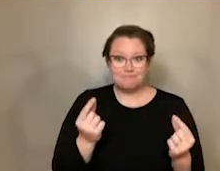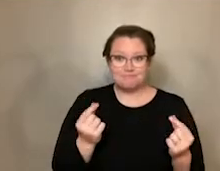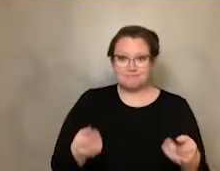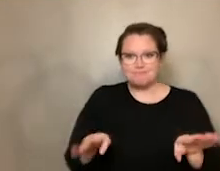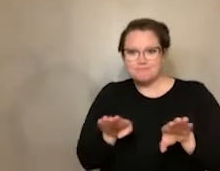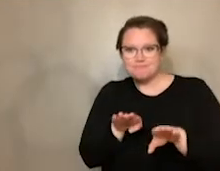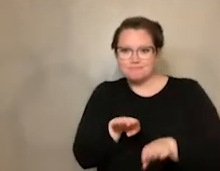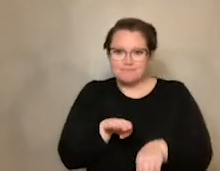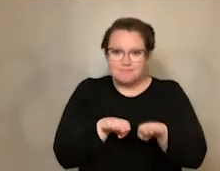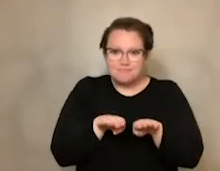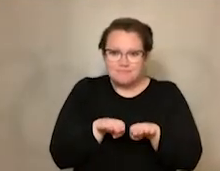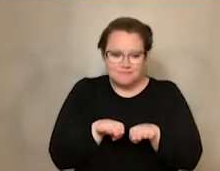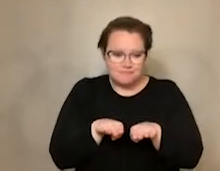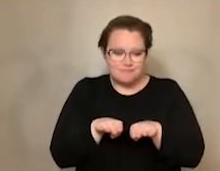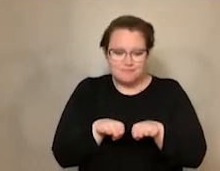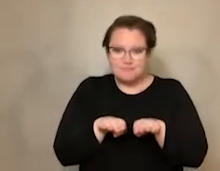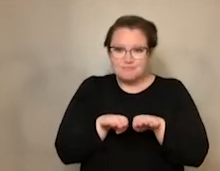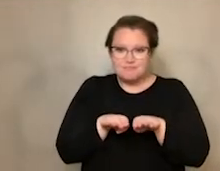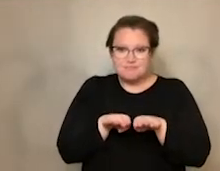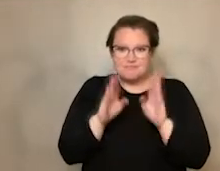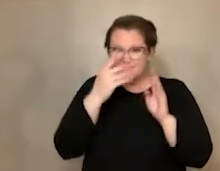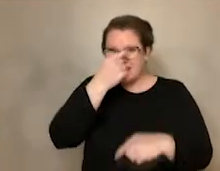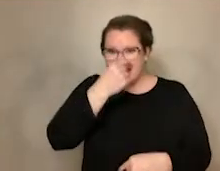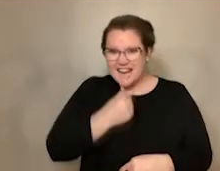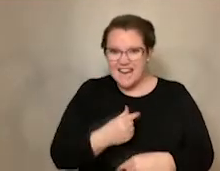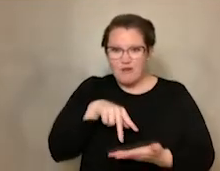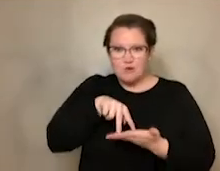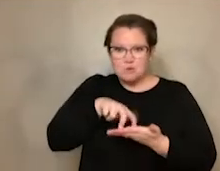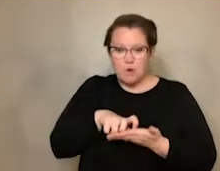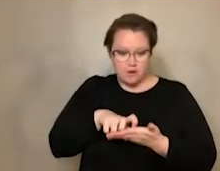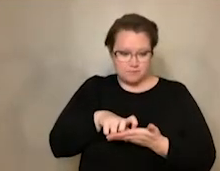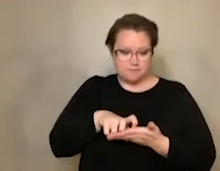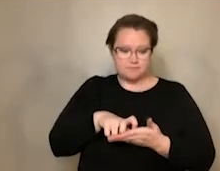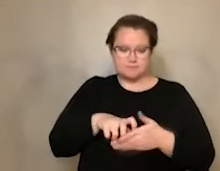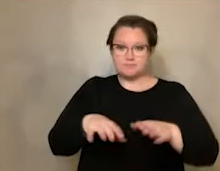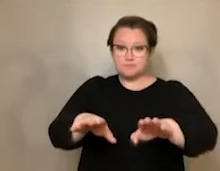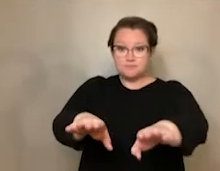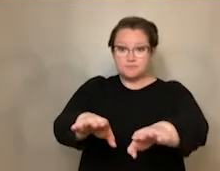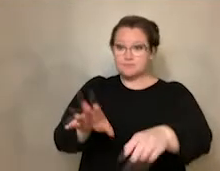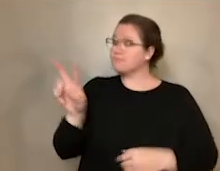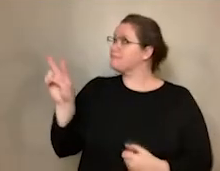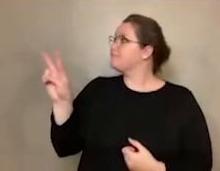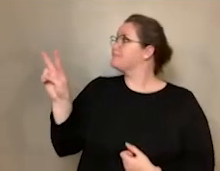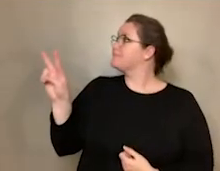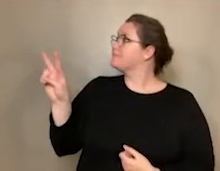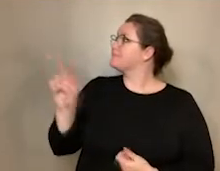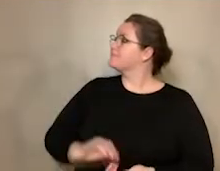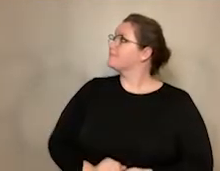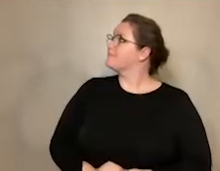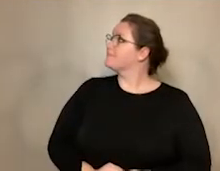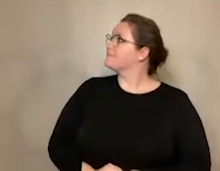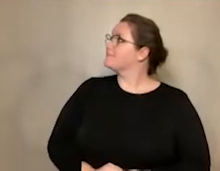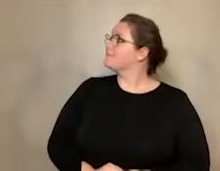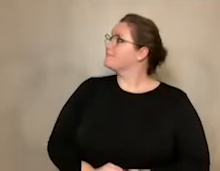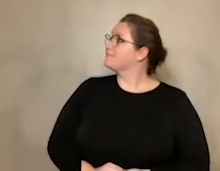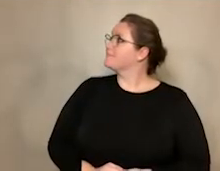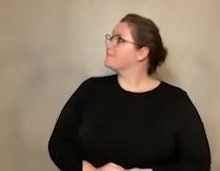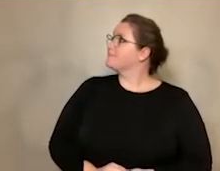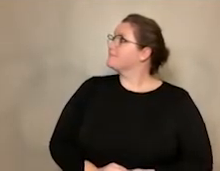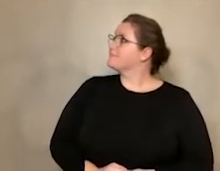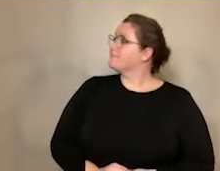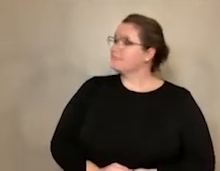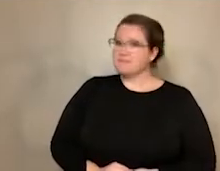in for the narrow squat. When you do the narrow squat, use your arms for balance, bring your hips down, and come back up.